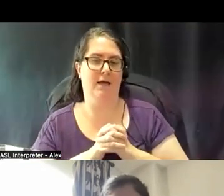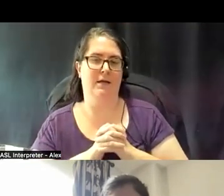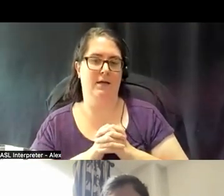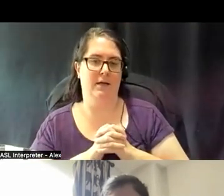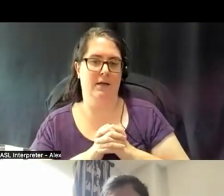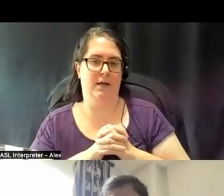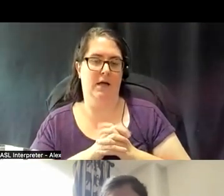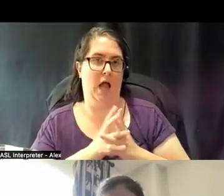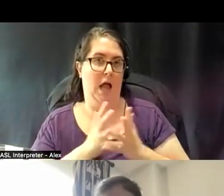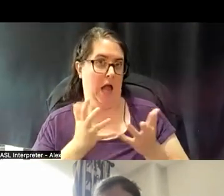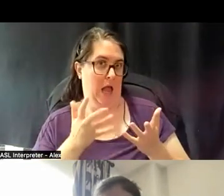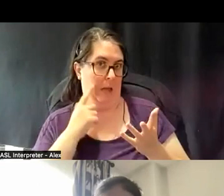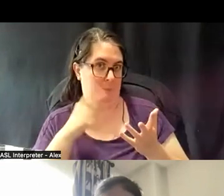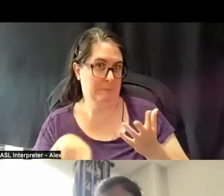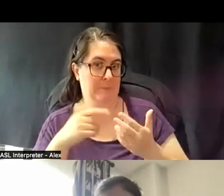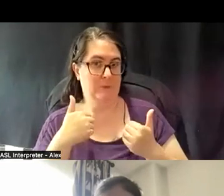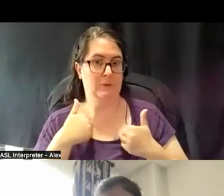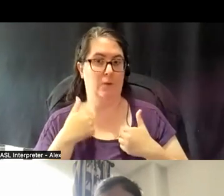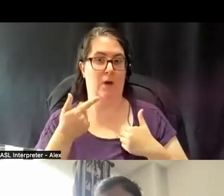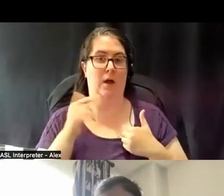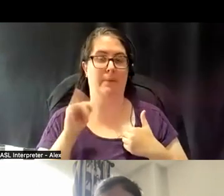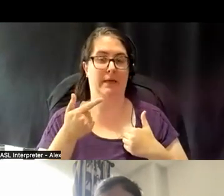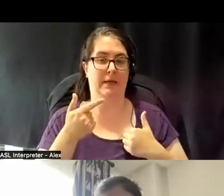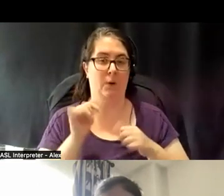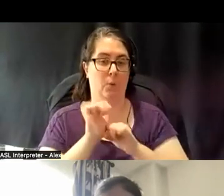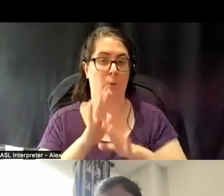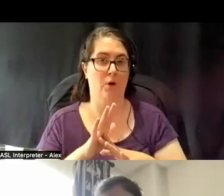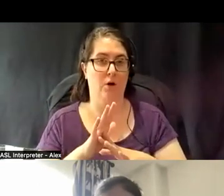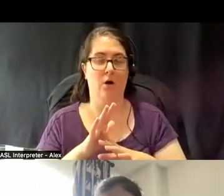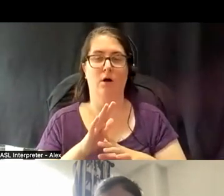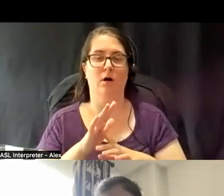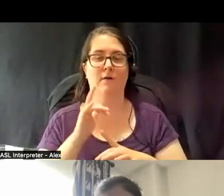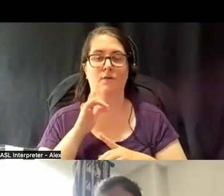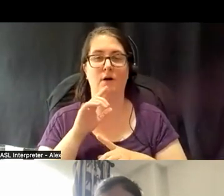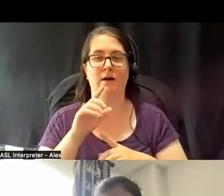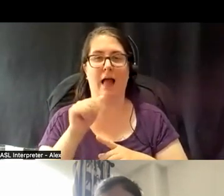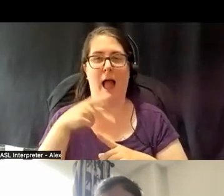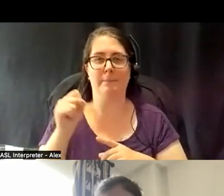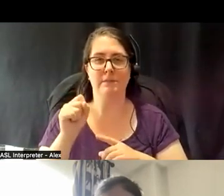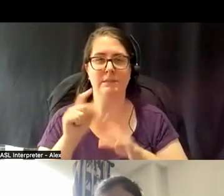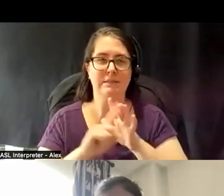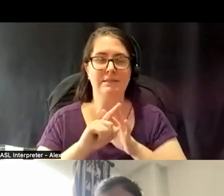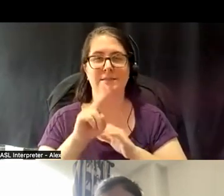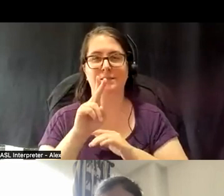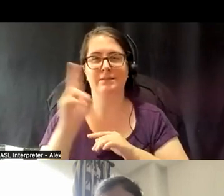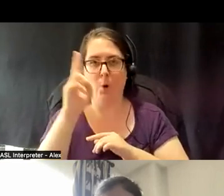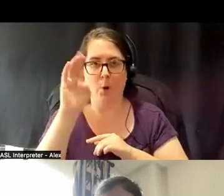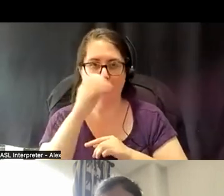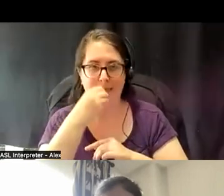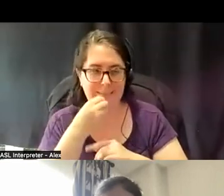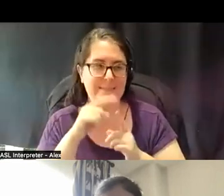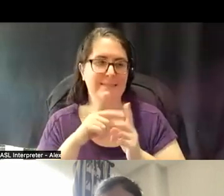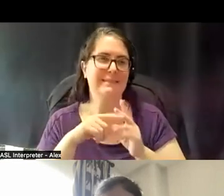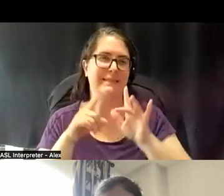I don't know, for anyone who doesn't know, so I'm a gig worker. So I deliver on apps like Uber Eats and Skip the Dishes, and members of